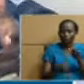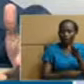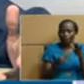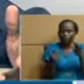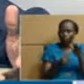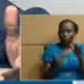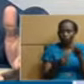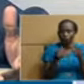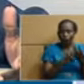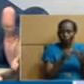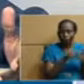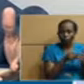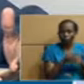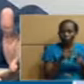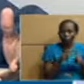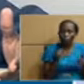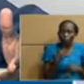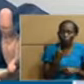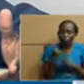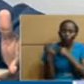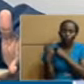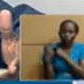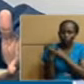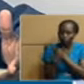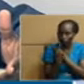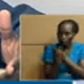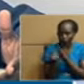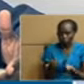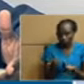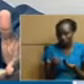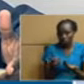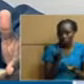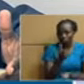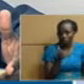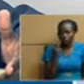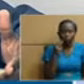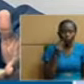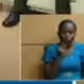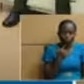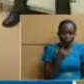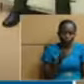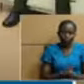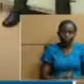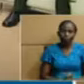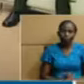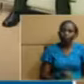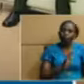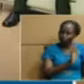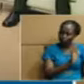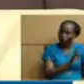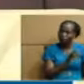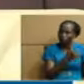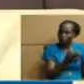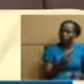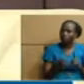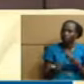old age arrangement. So who is taking care of the other balance, which is the 16.5? I'm coming back to you, Mr. Nsubuga, in a moment. Let me get